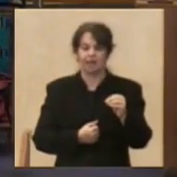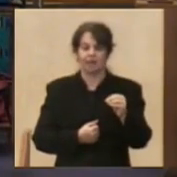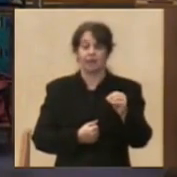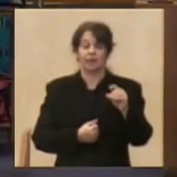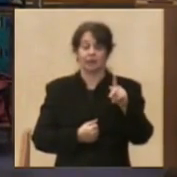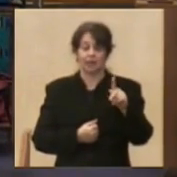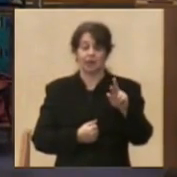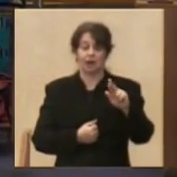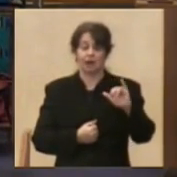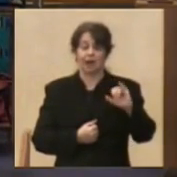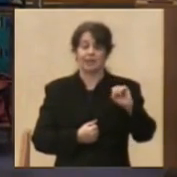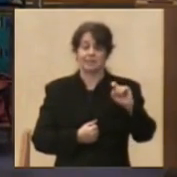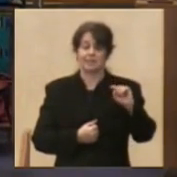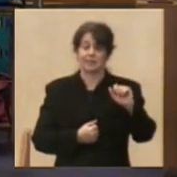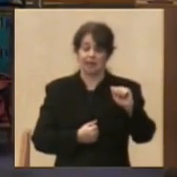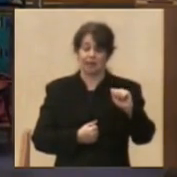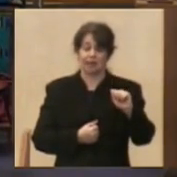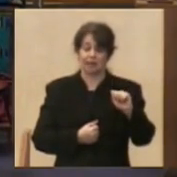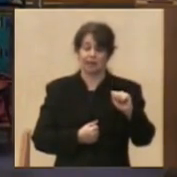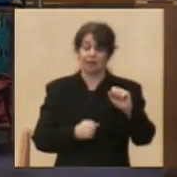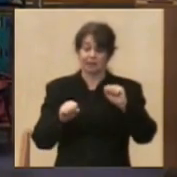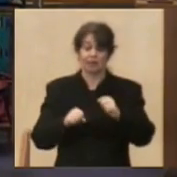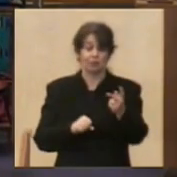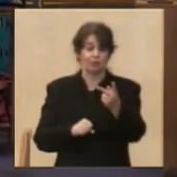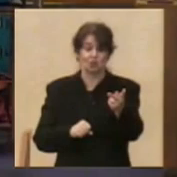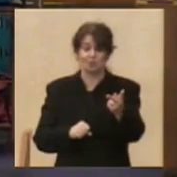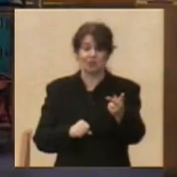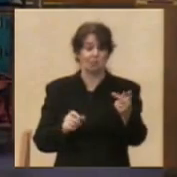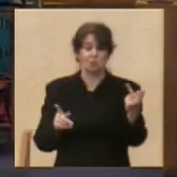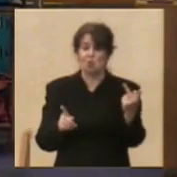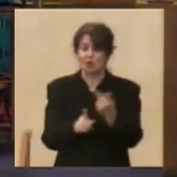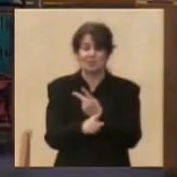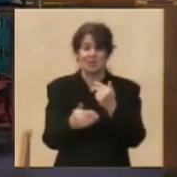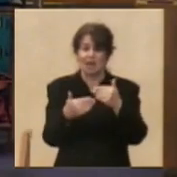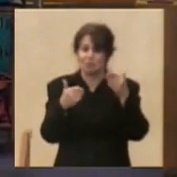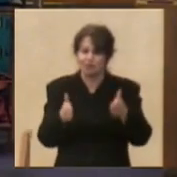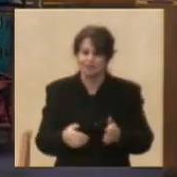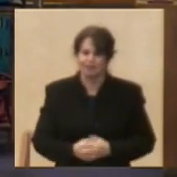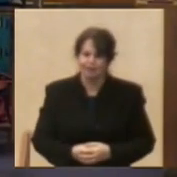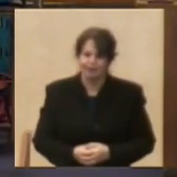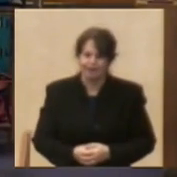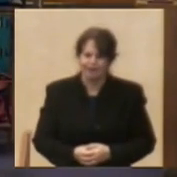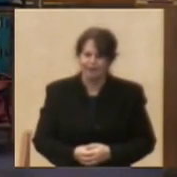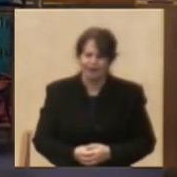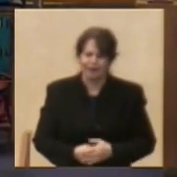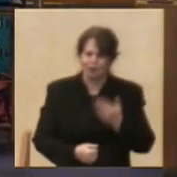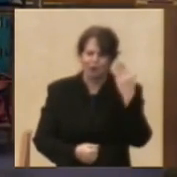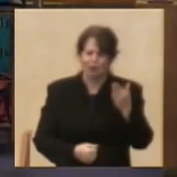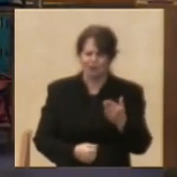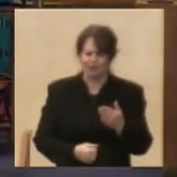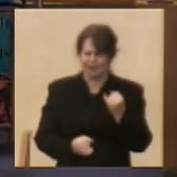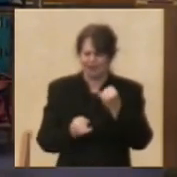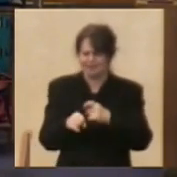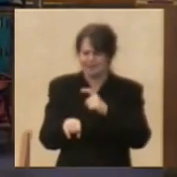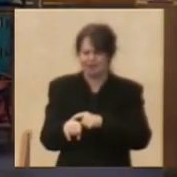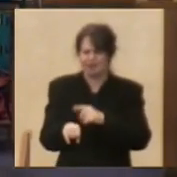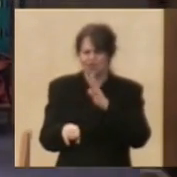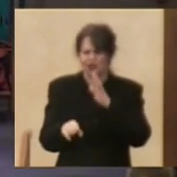I mean, could they be any less gracious of a neighbor? I don't even remember the last time I talked to